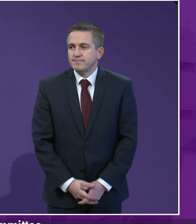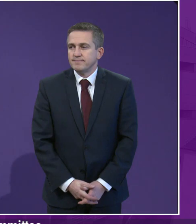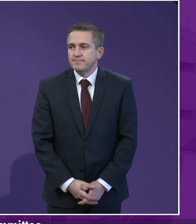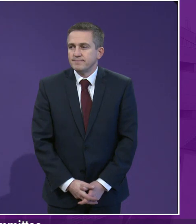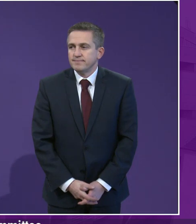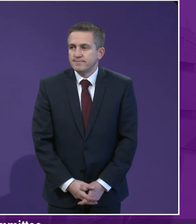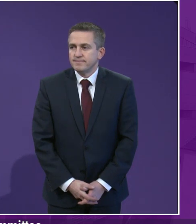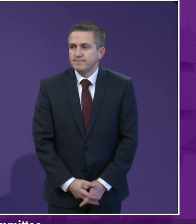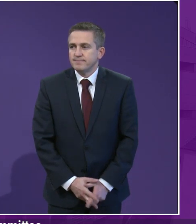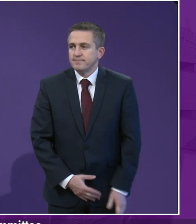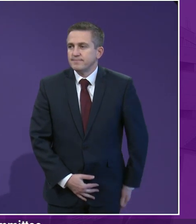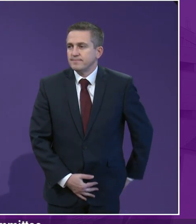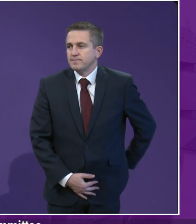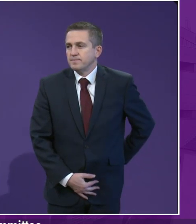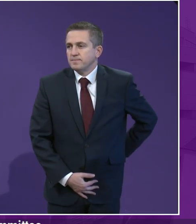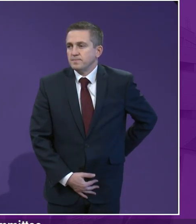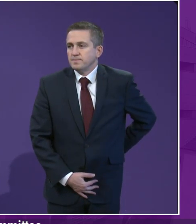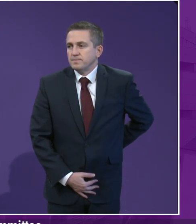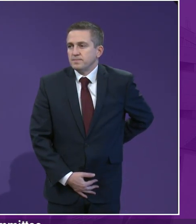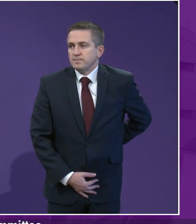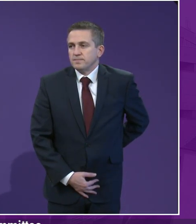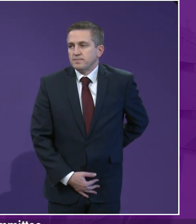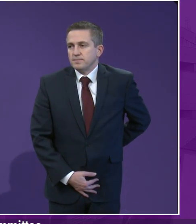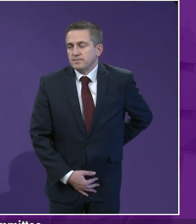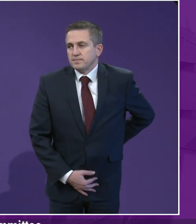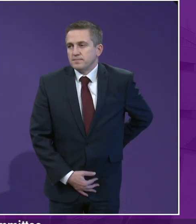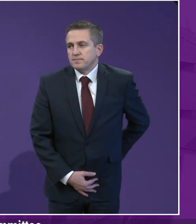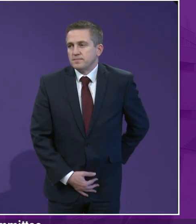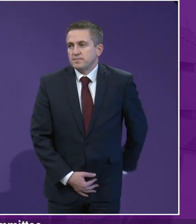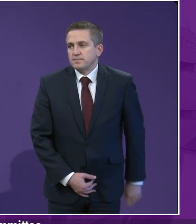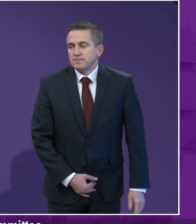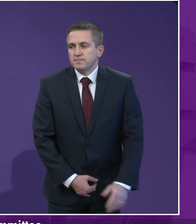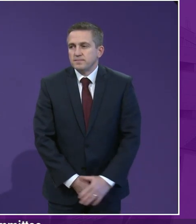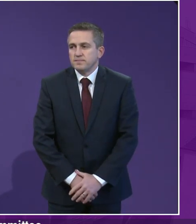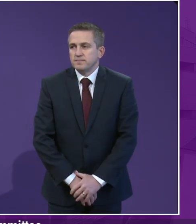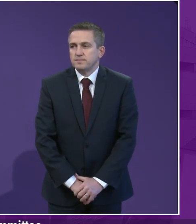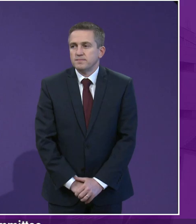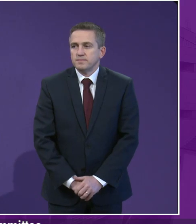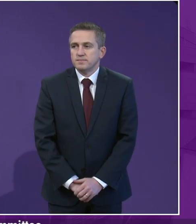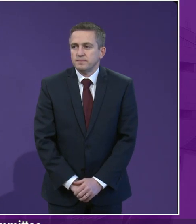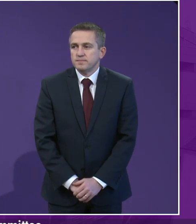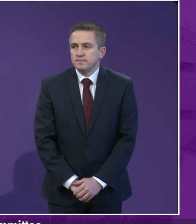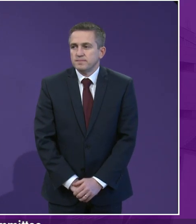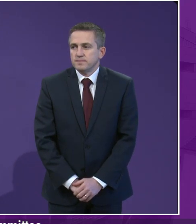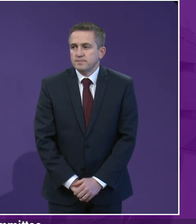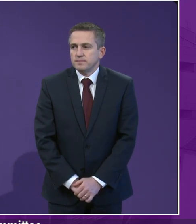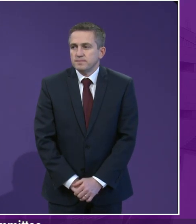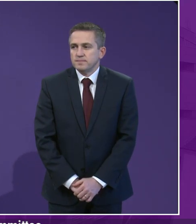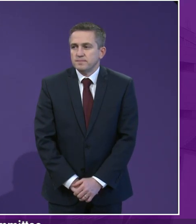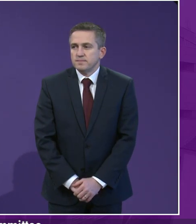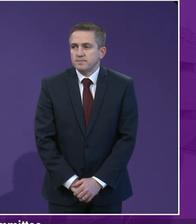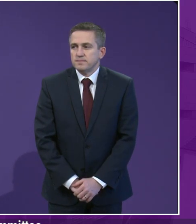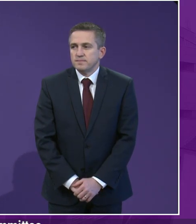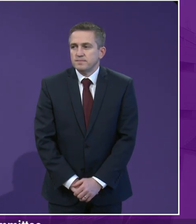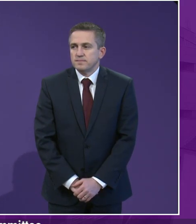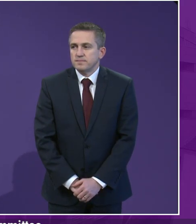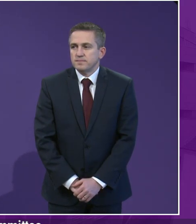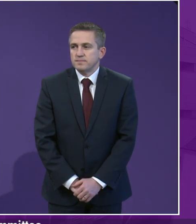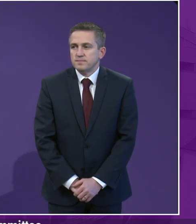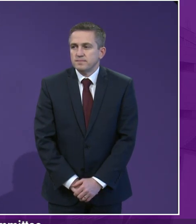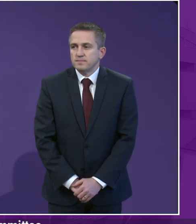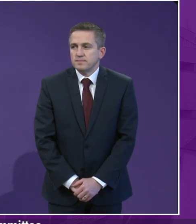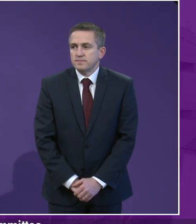information to include information that would attract deaf students. They can easily embed some information